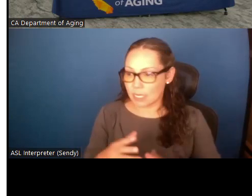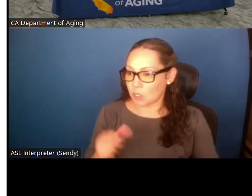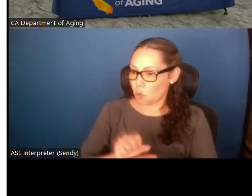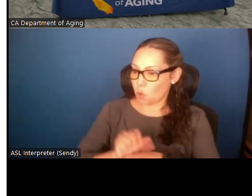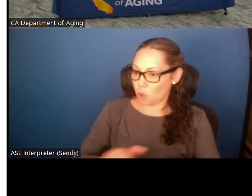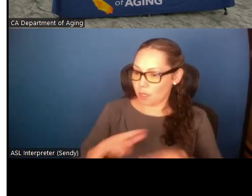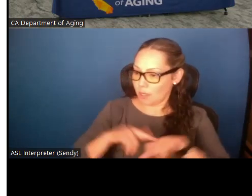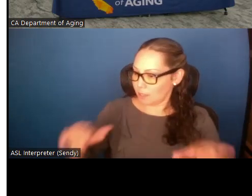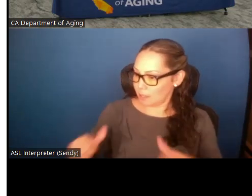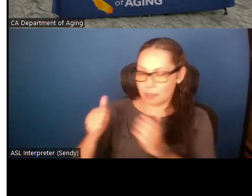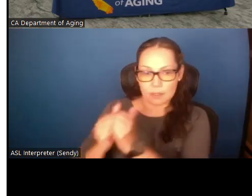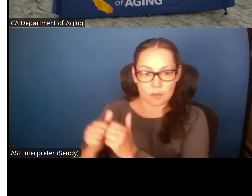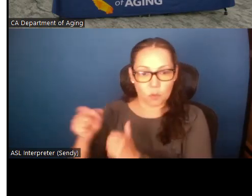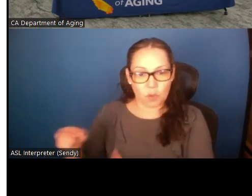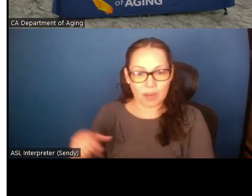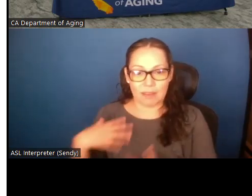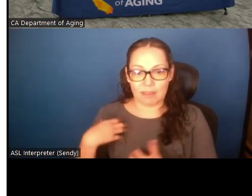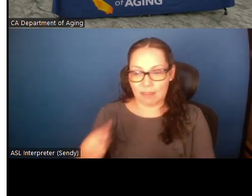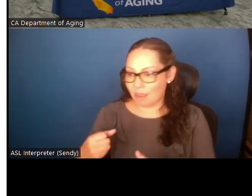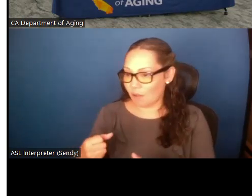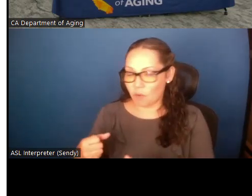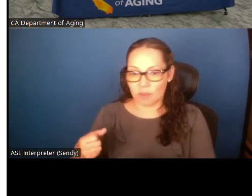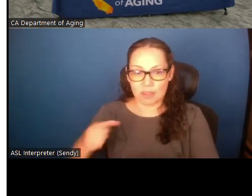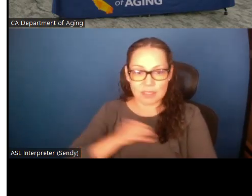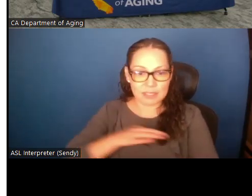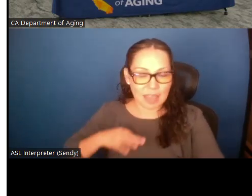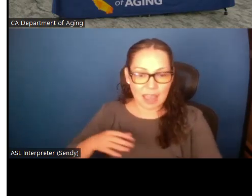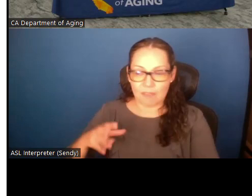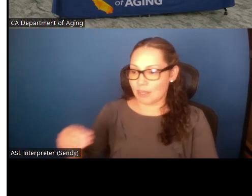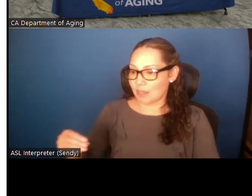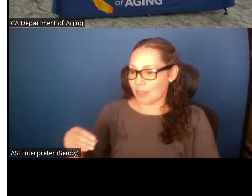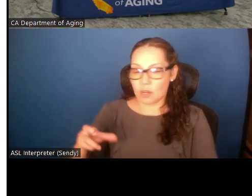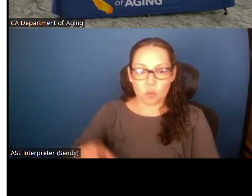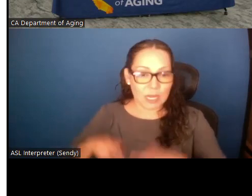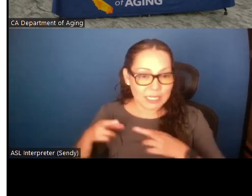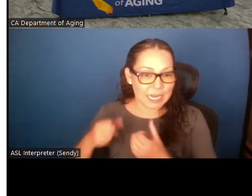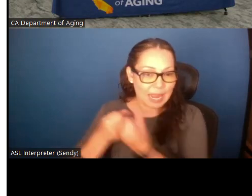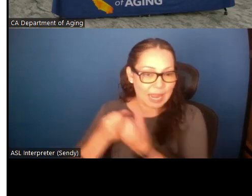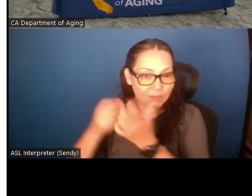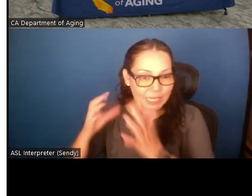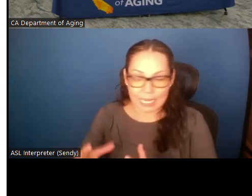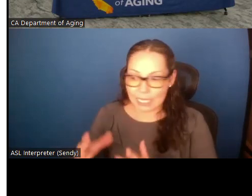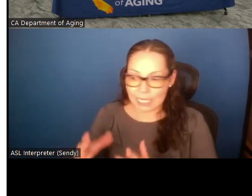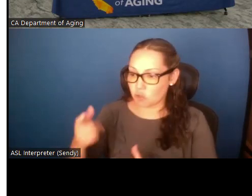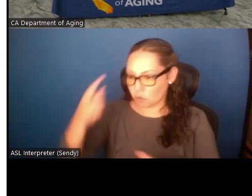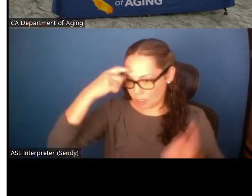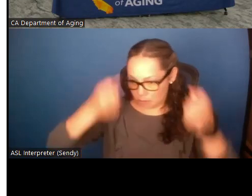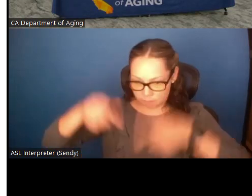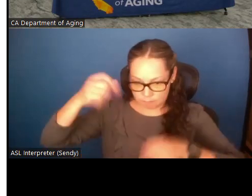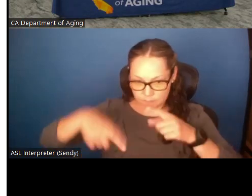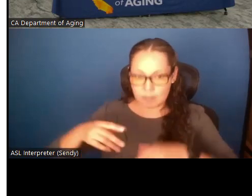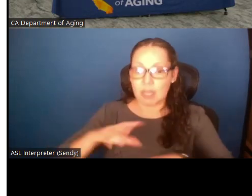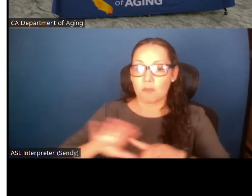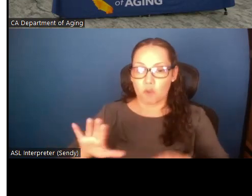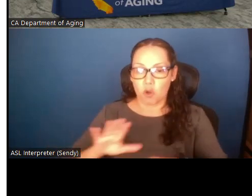officers, long-term care facility operators, resident advocates to collaborate on safety protocols